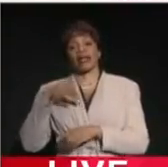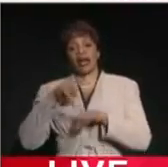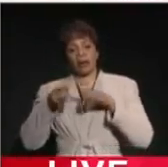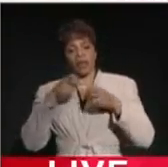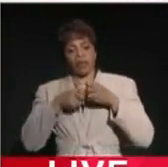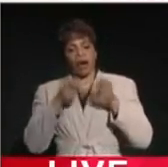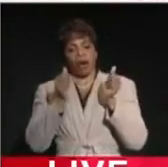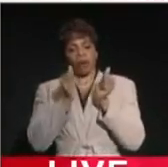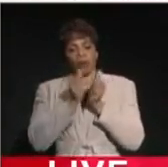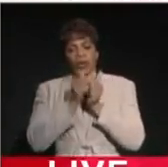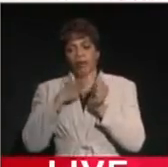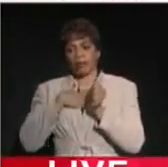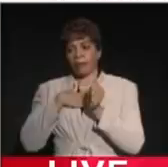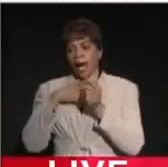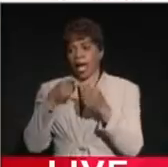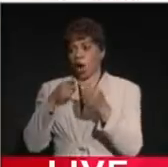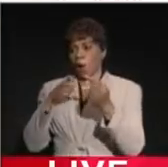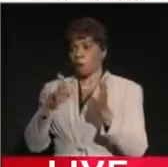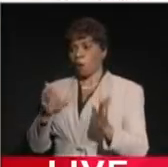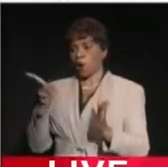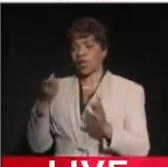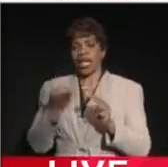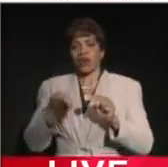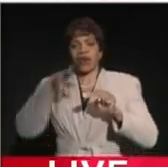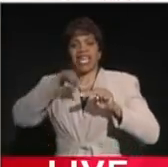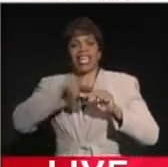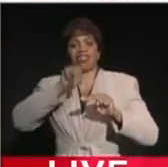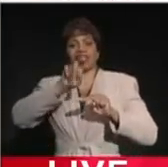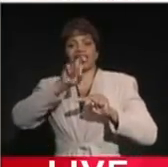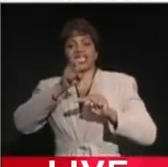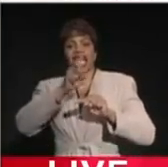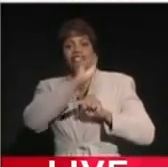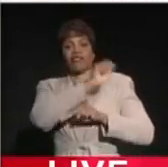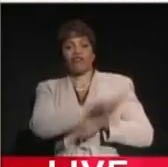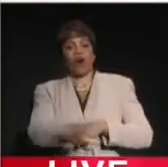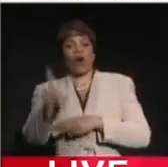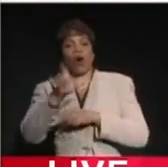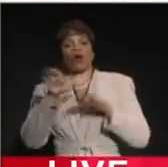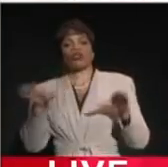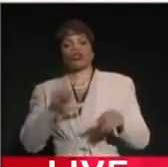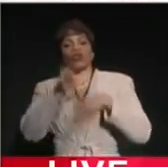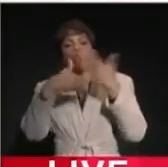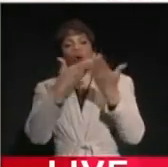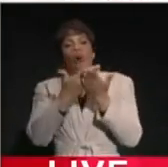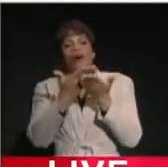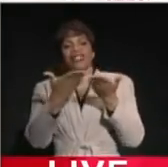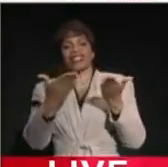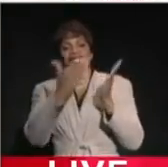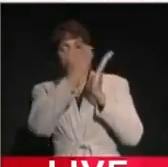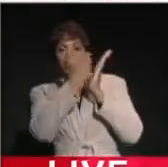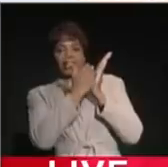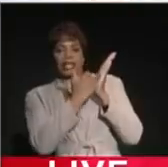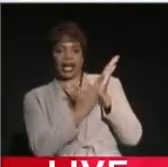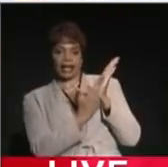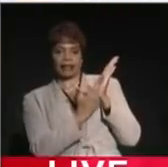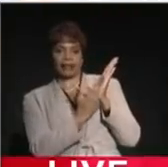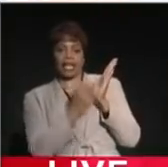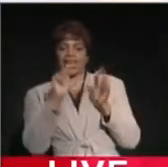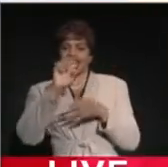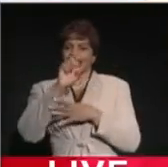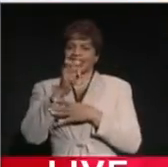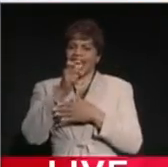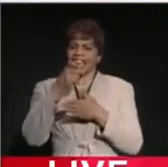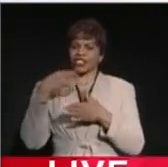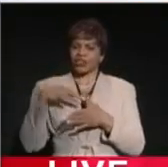opponent is, quite frankly, he's going to increase taxes on just about everyone to do all of the things we've already outlined. So with that tax credit, how then do we pay for